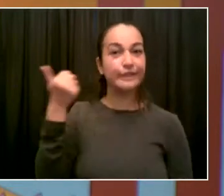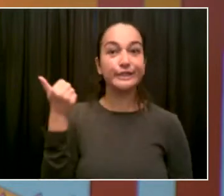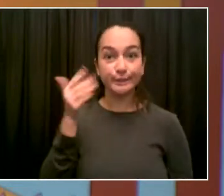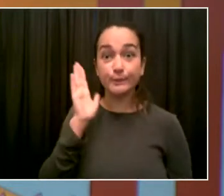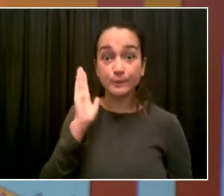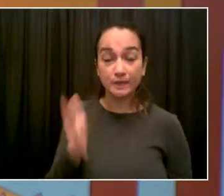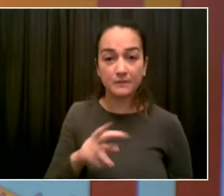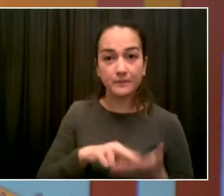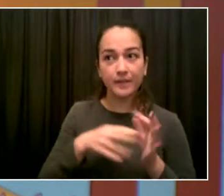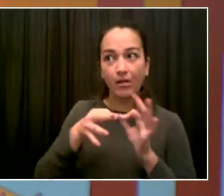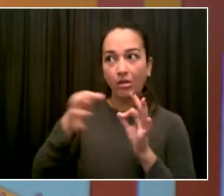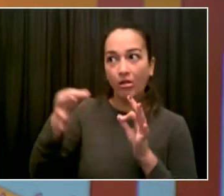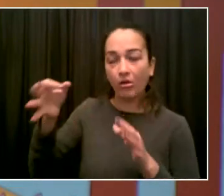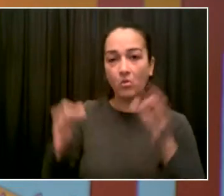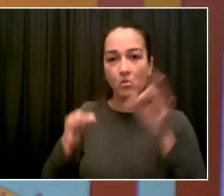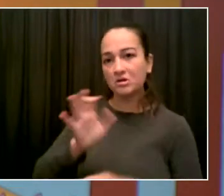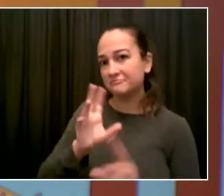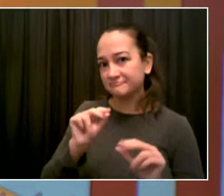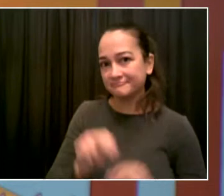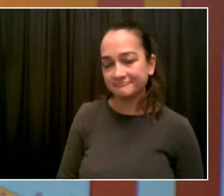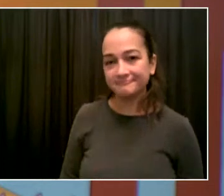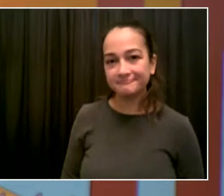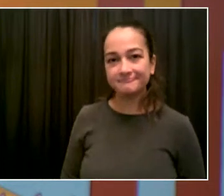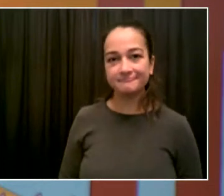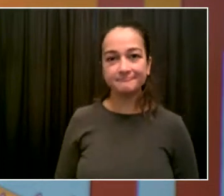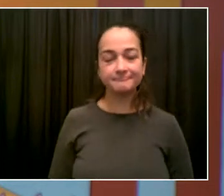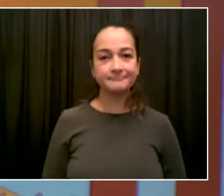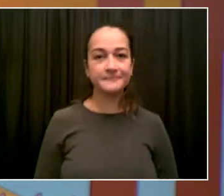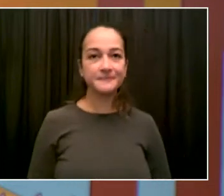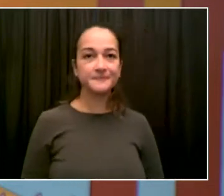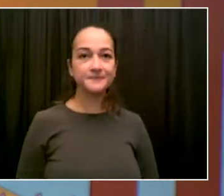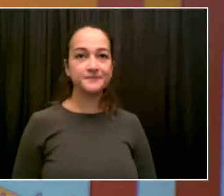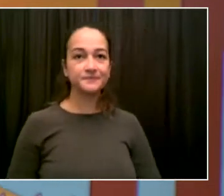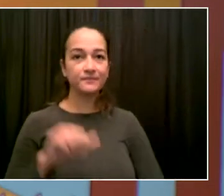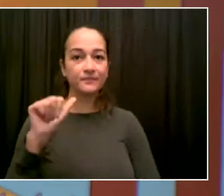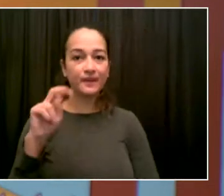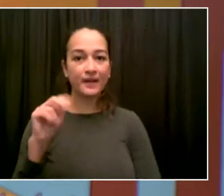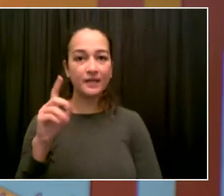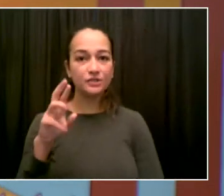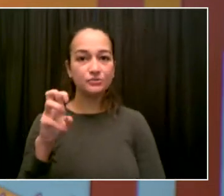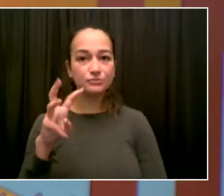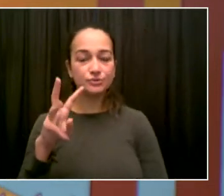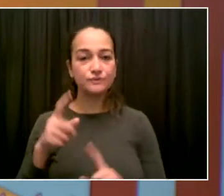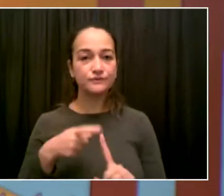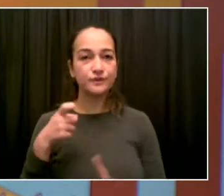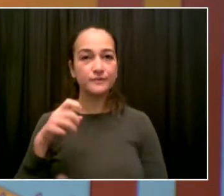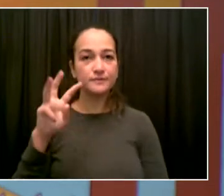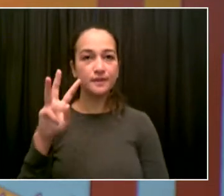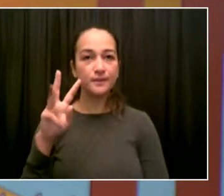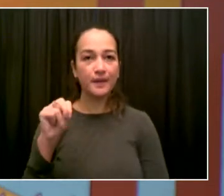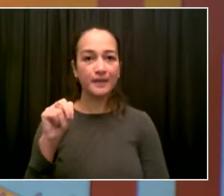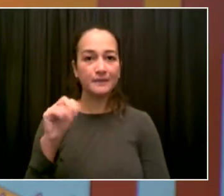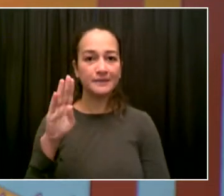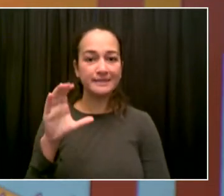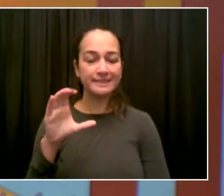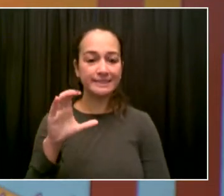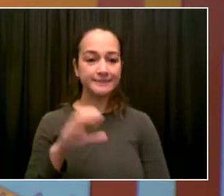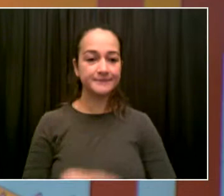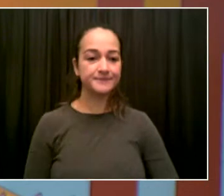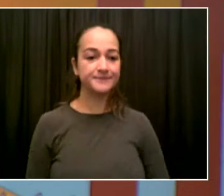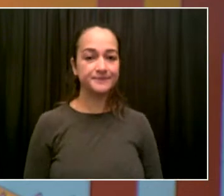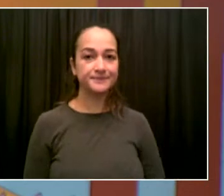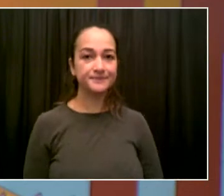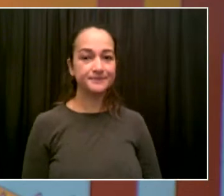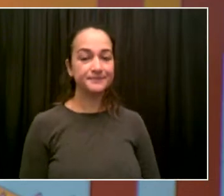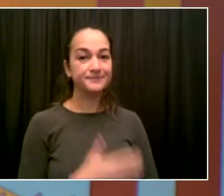situation. The next is Andrew Siff from WNBC. Good morning, Mr. Mayor and everyone on the